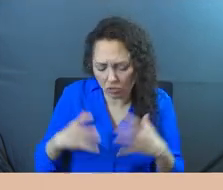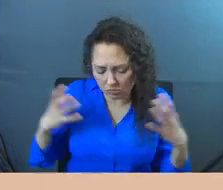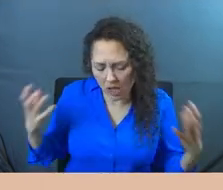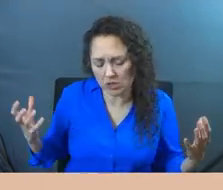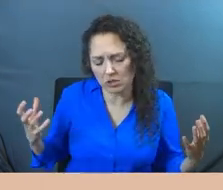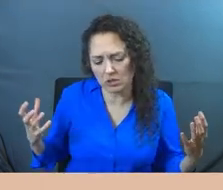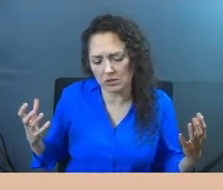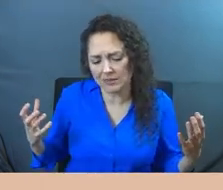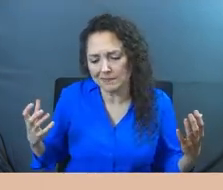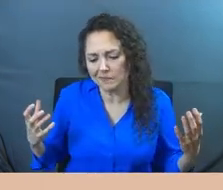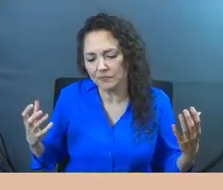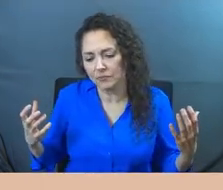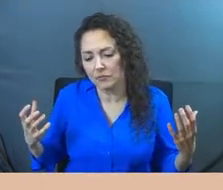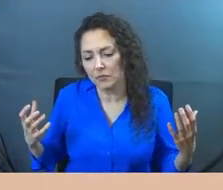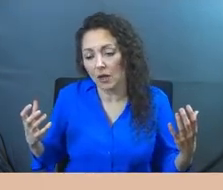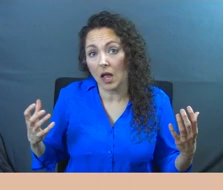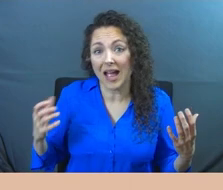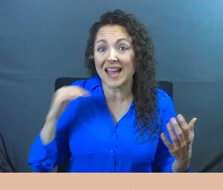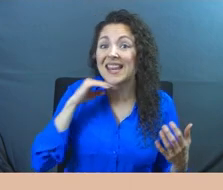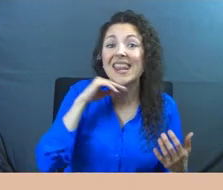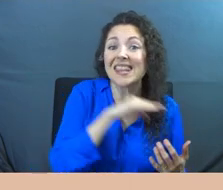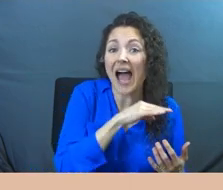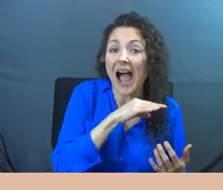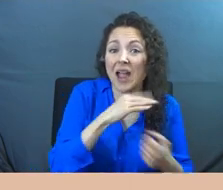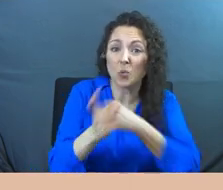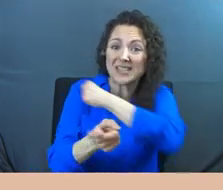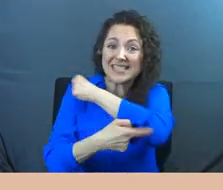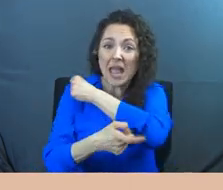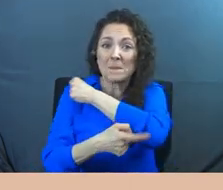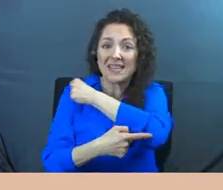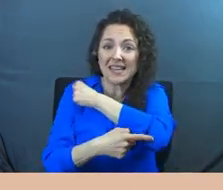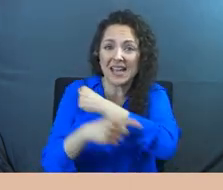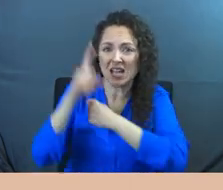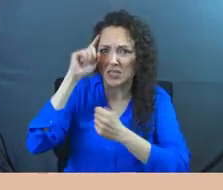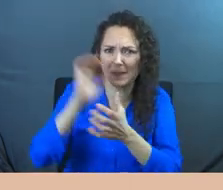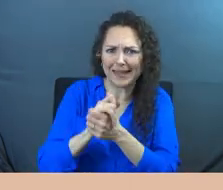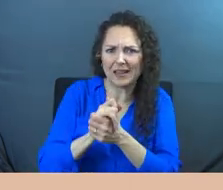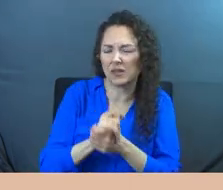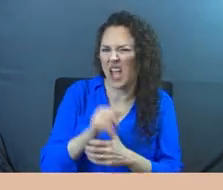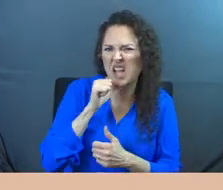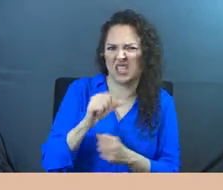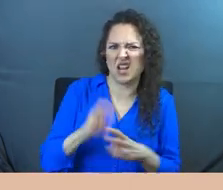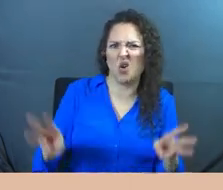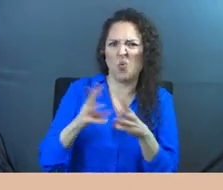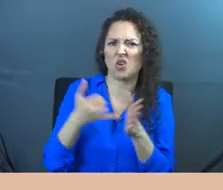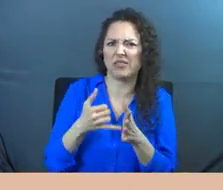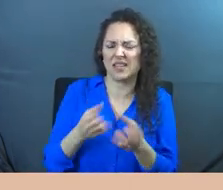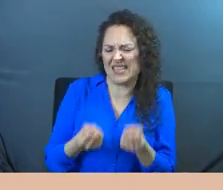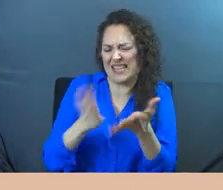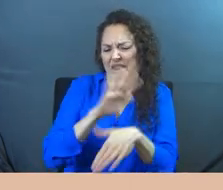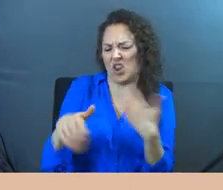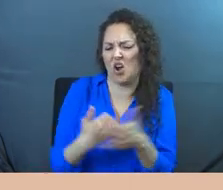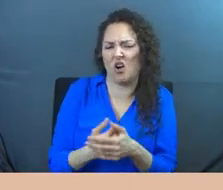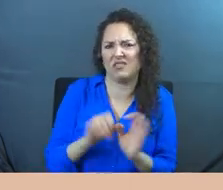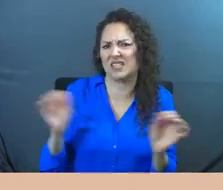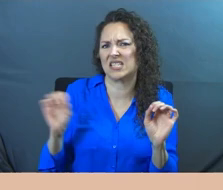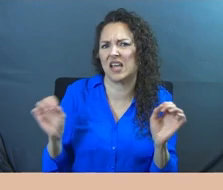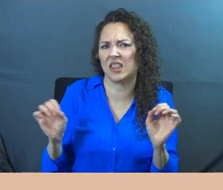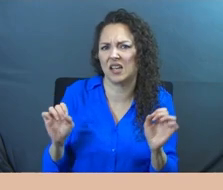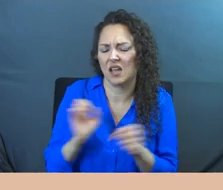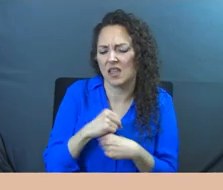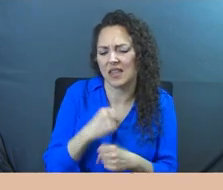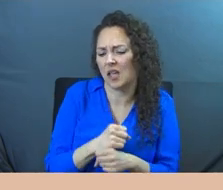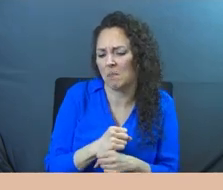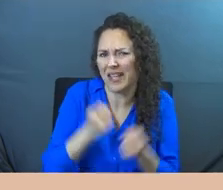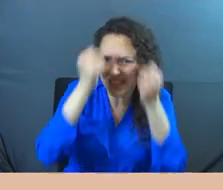much. And the lie that we're tempted to believe is it's not worth it to give it all. It's not worth it. There's nothing that can